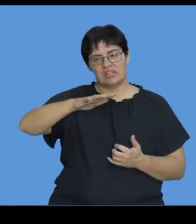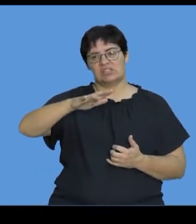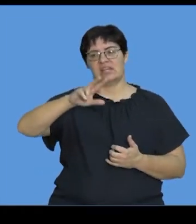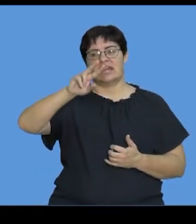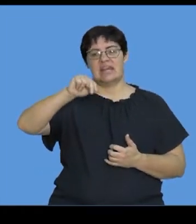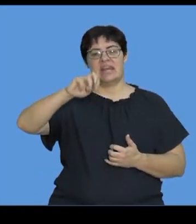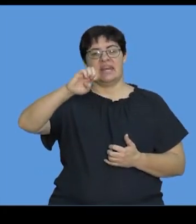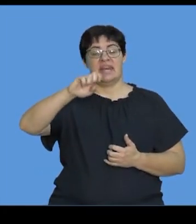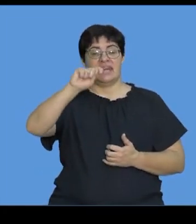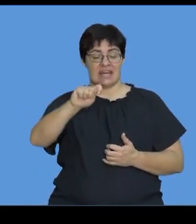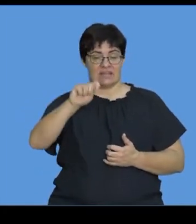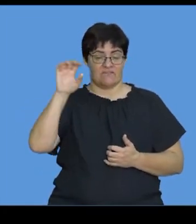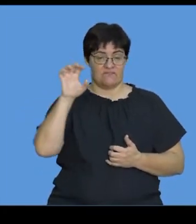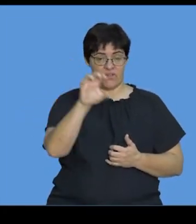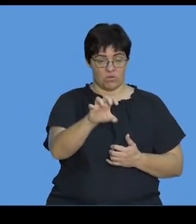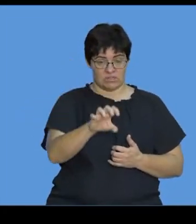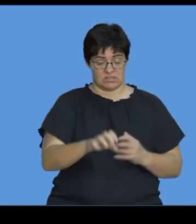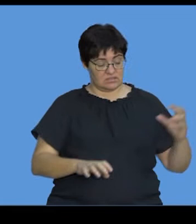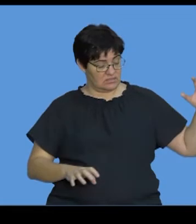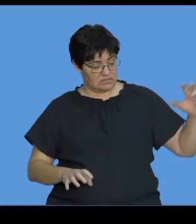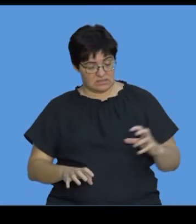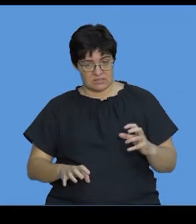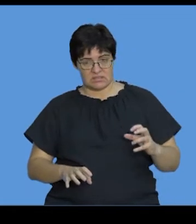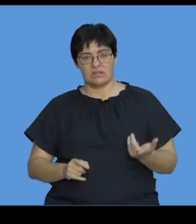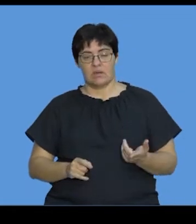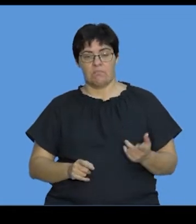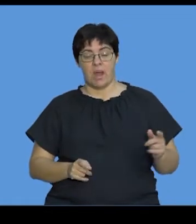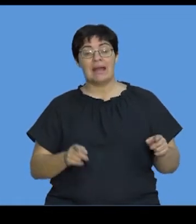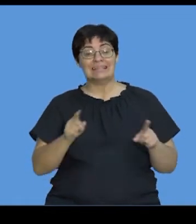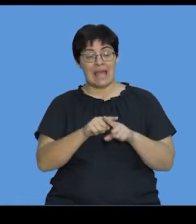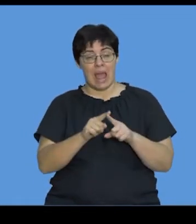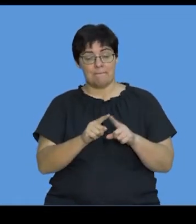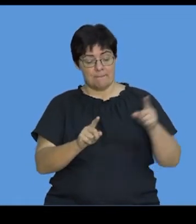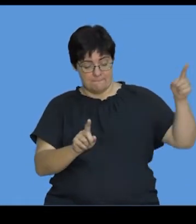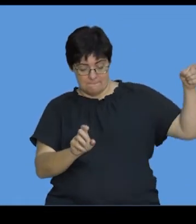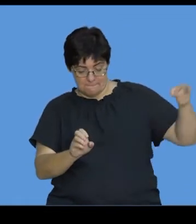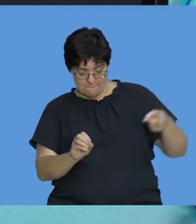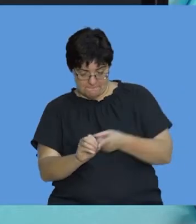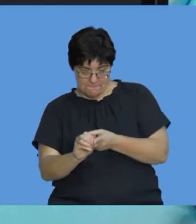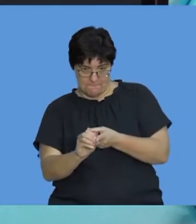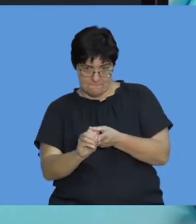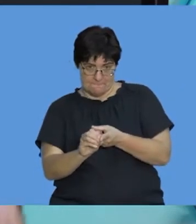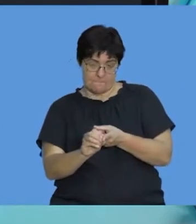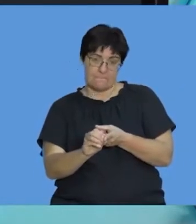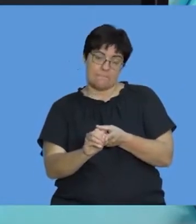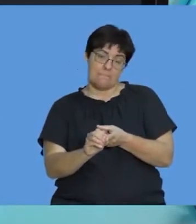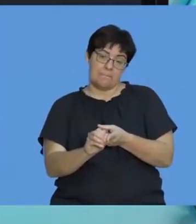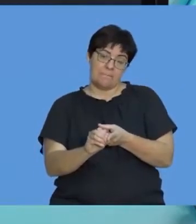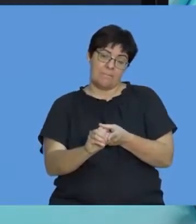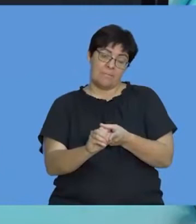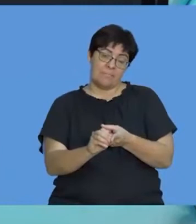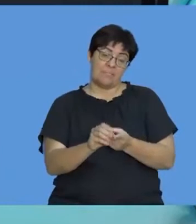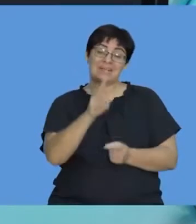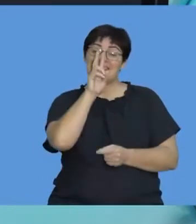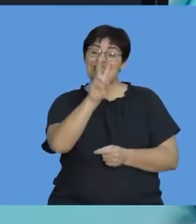force acting on the hockey stick during its contact with the ball. Net force. As soon as